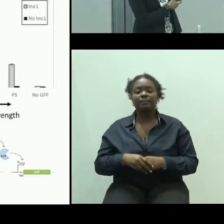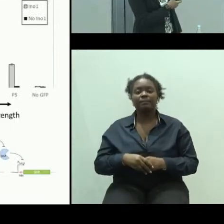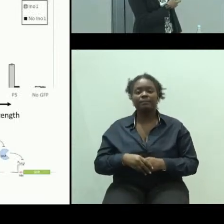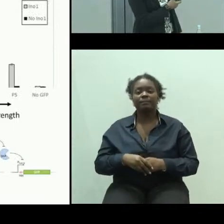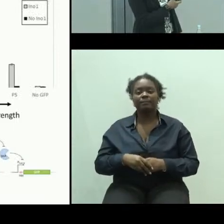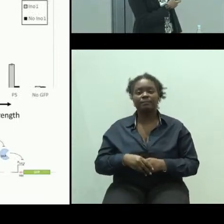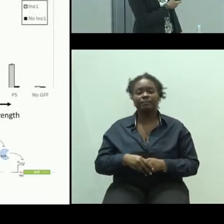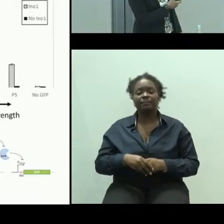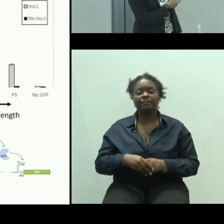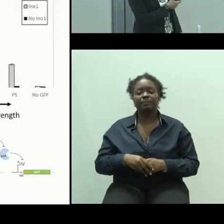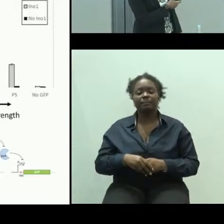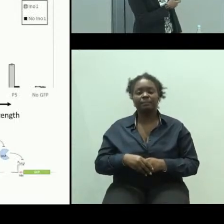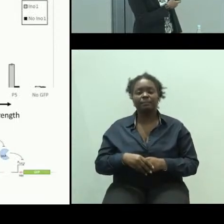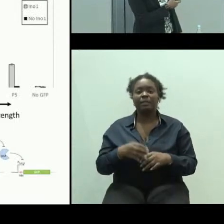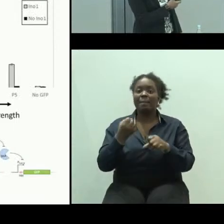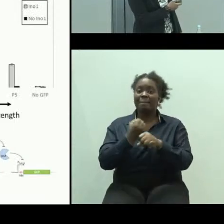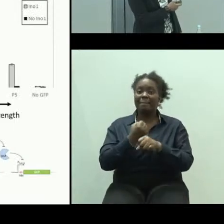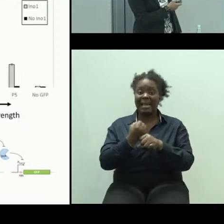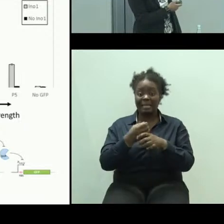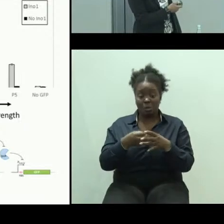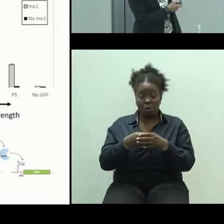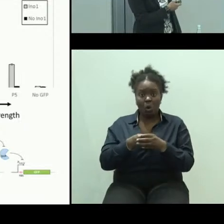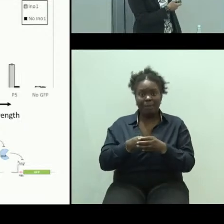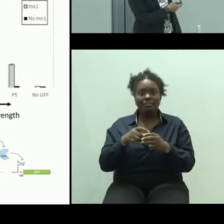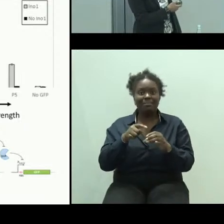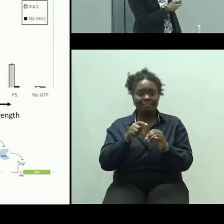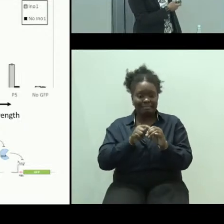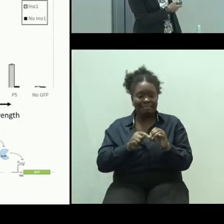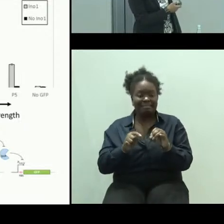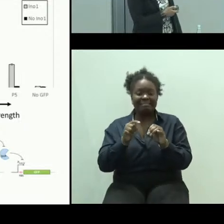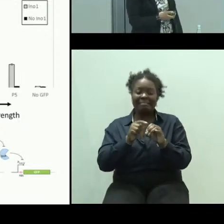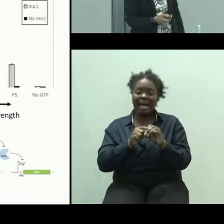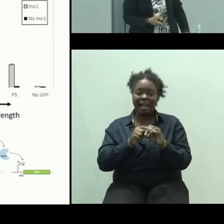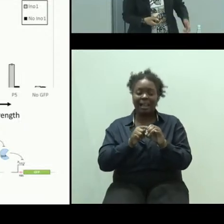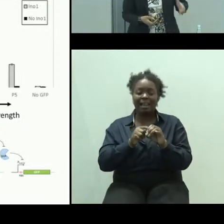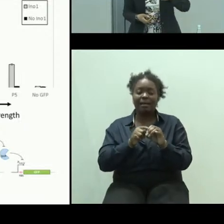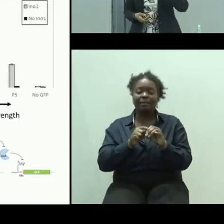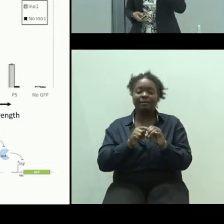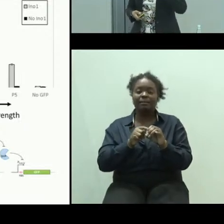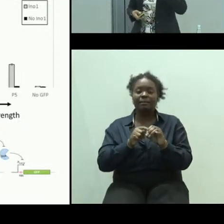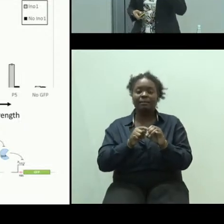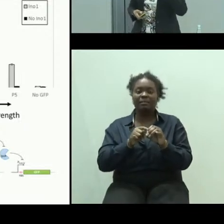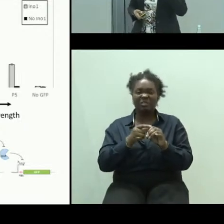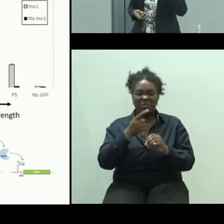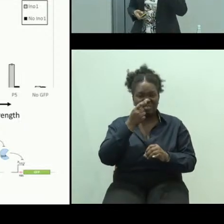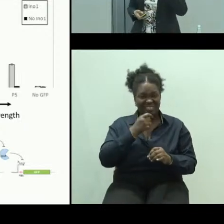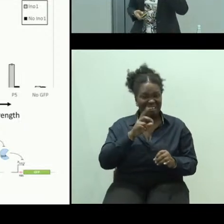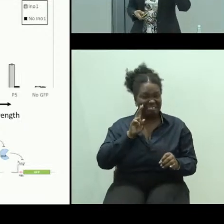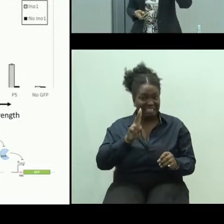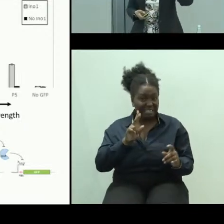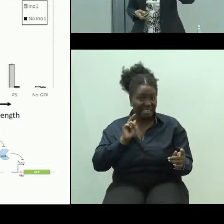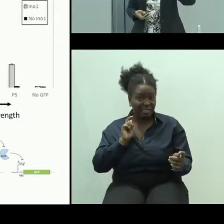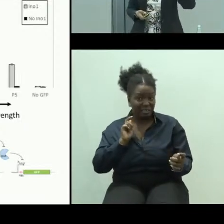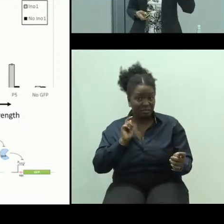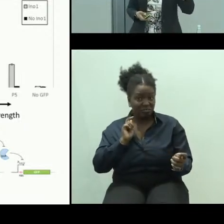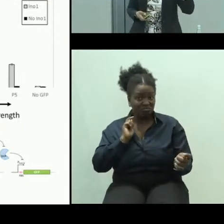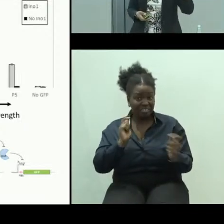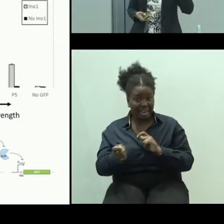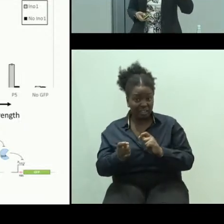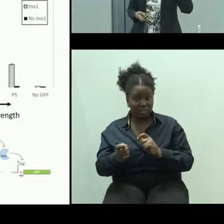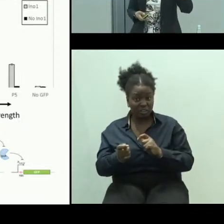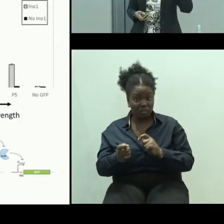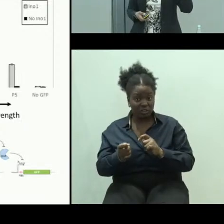we're making this compound in the cell or not making it in the cell, you see the same sort of reaction, that where the